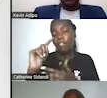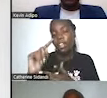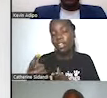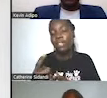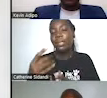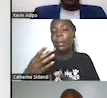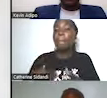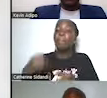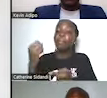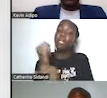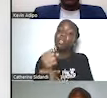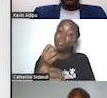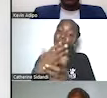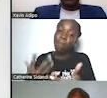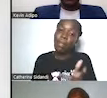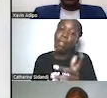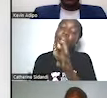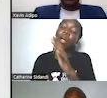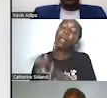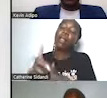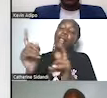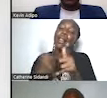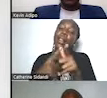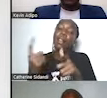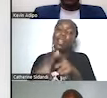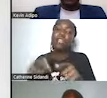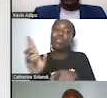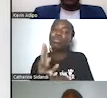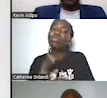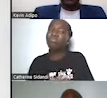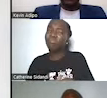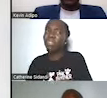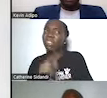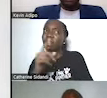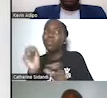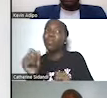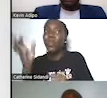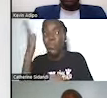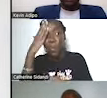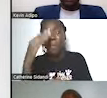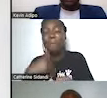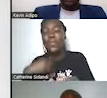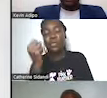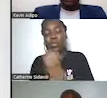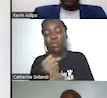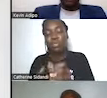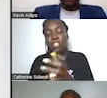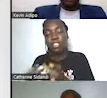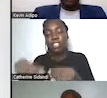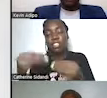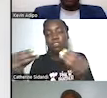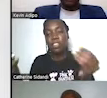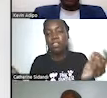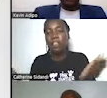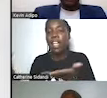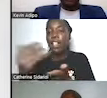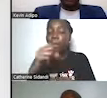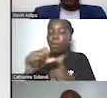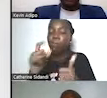give out will be used now against my partner. Do they know that I'm giving out their details again? So it's more of it